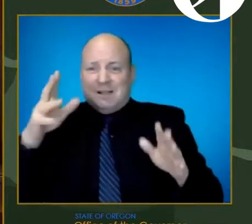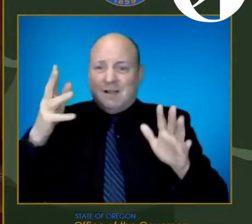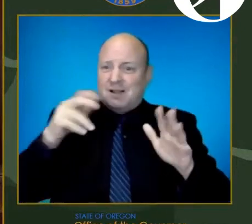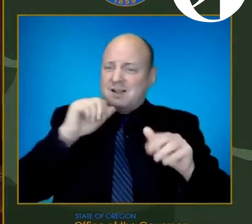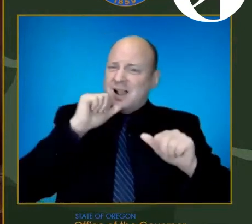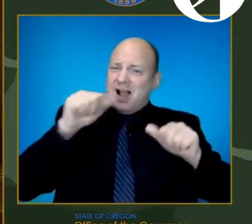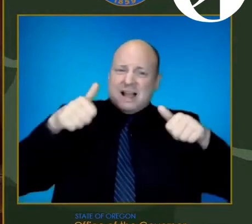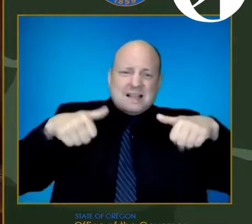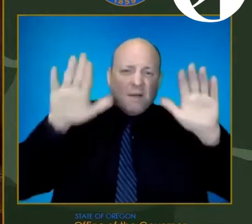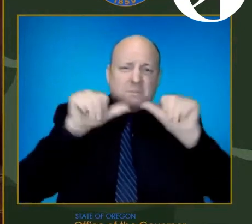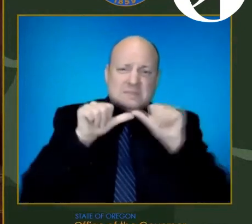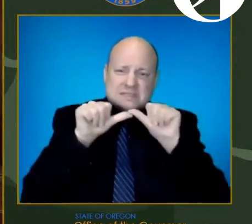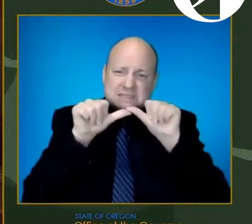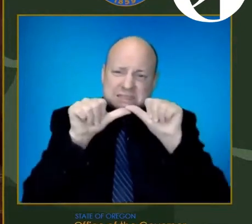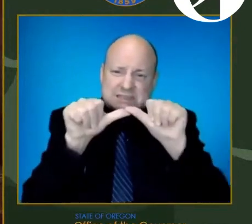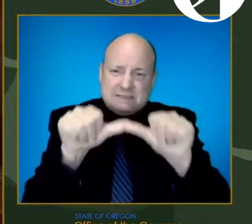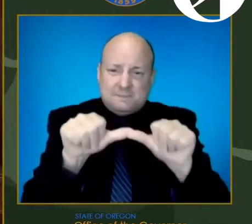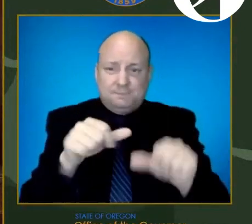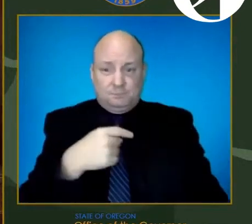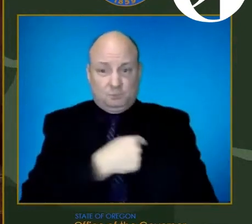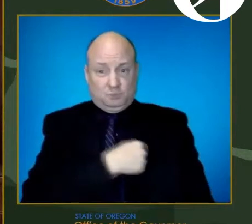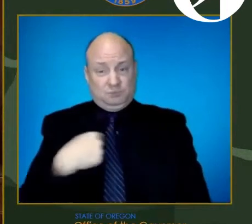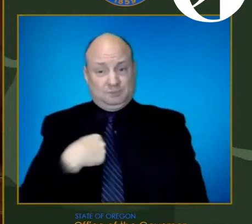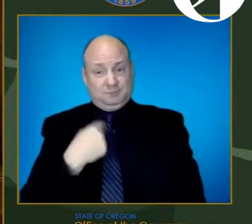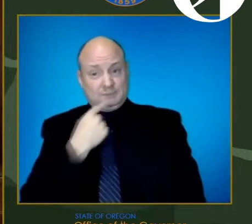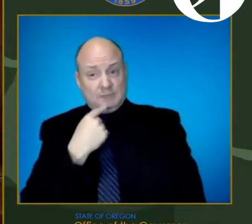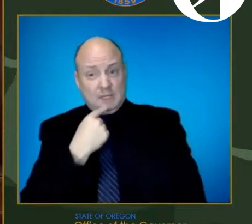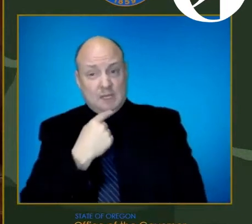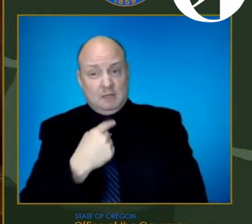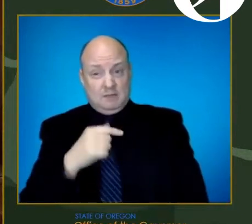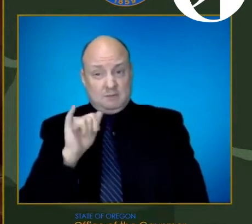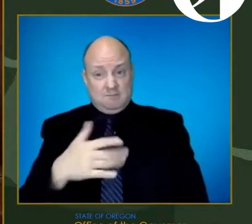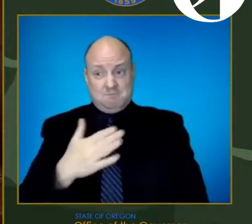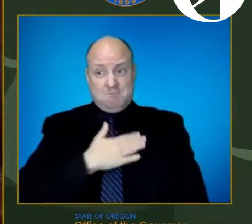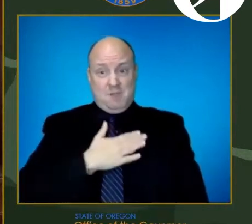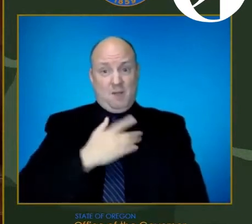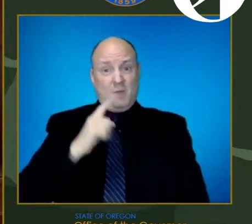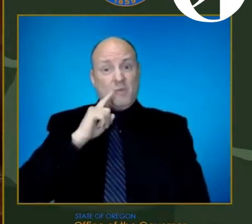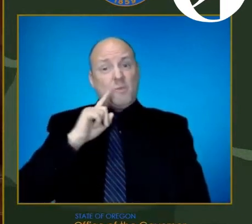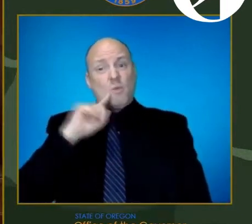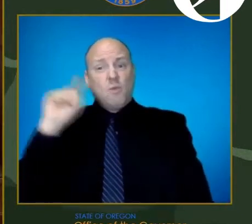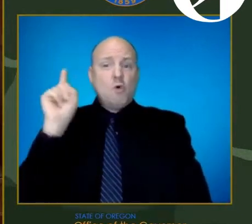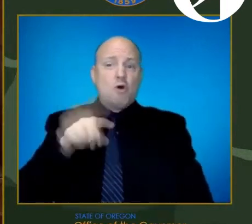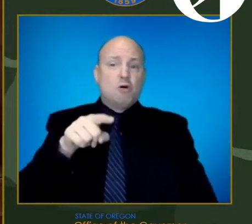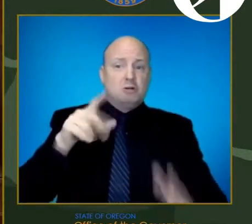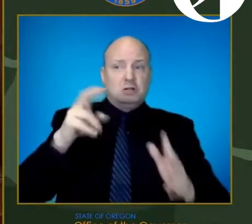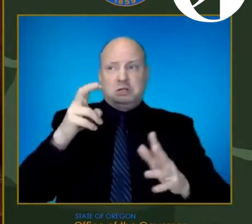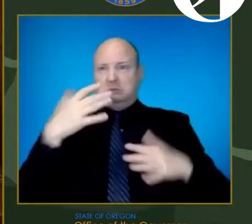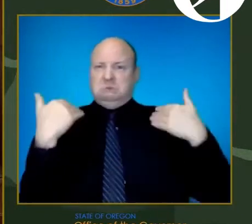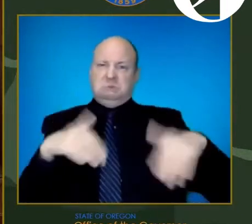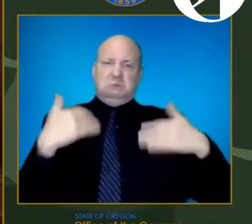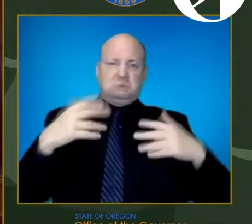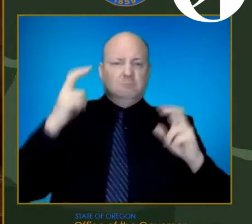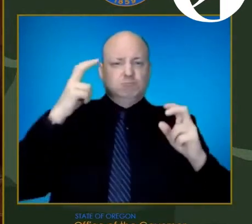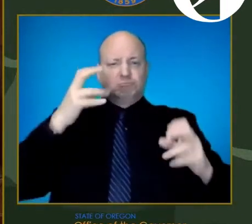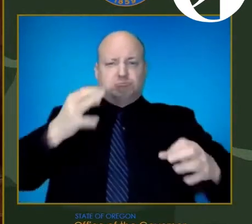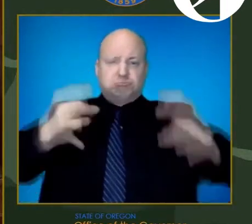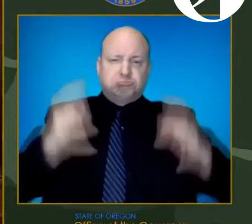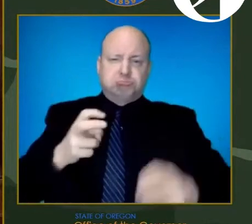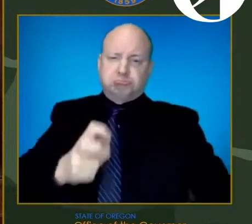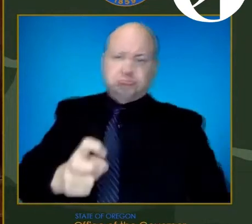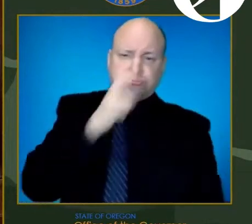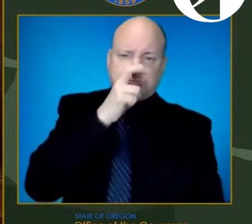Yet, many still said that my orders were too restrictive, that the virus isn't dangerous, or that it's a